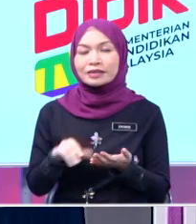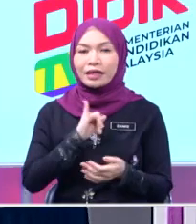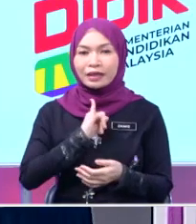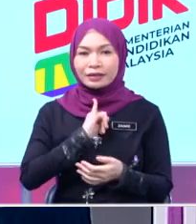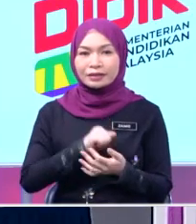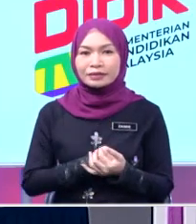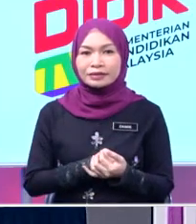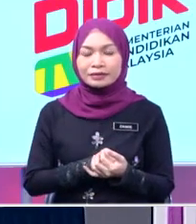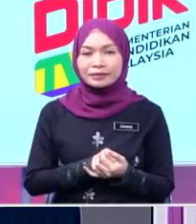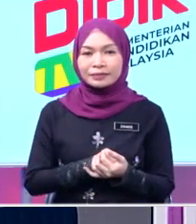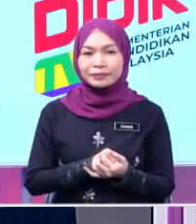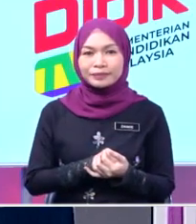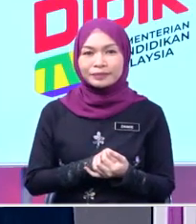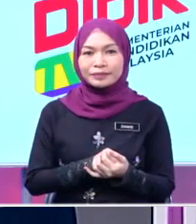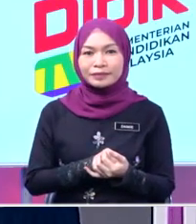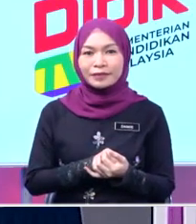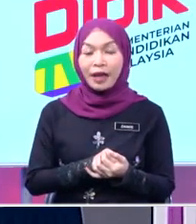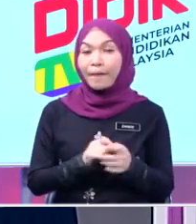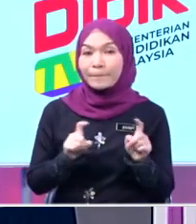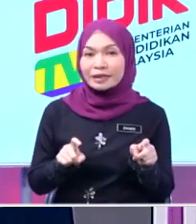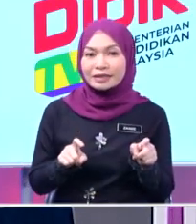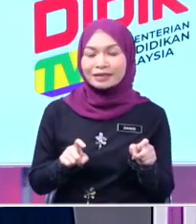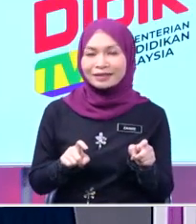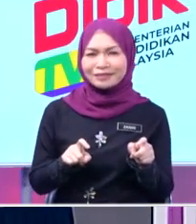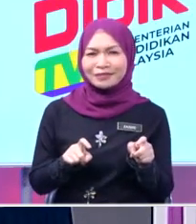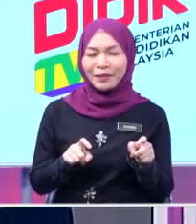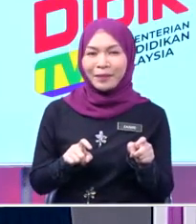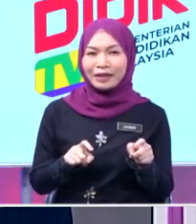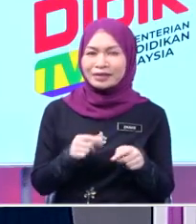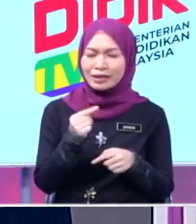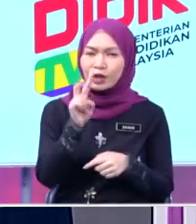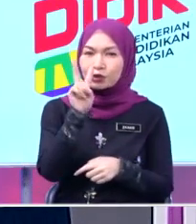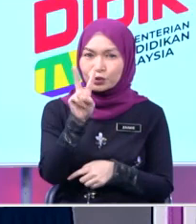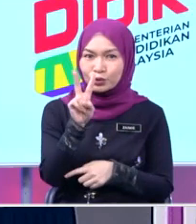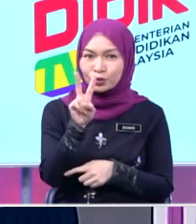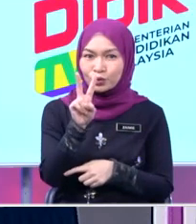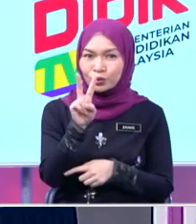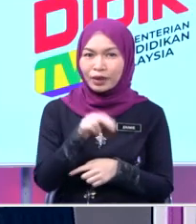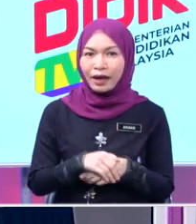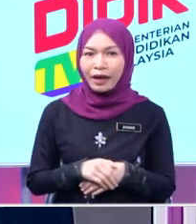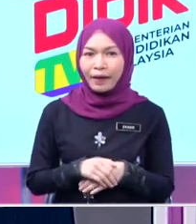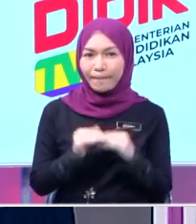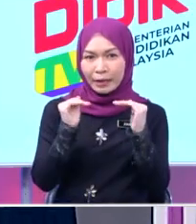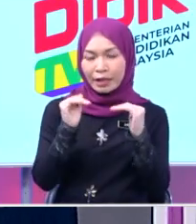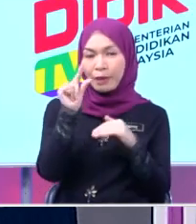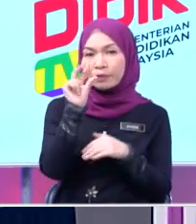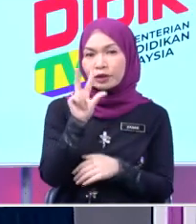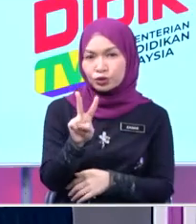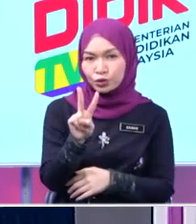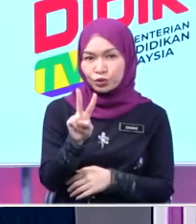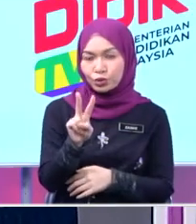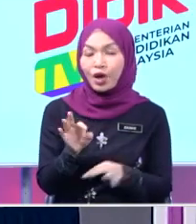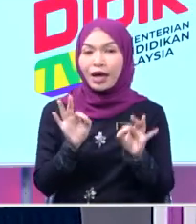on. That means there should be at least 2. Minimum, but if it's 3, it's a